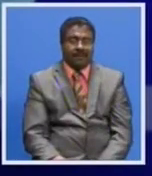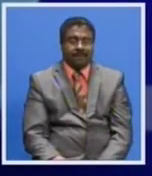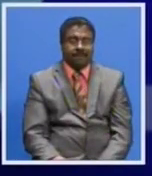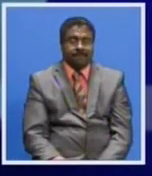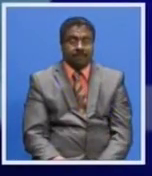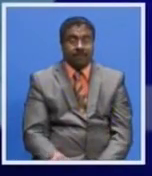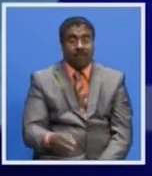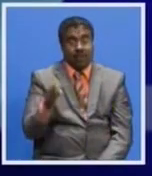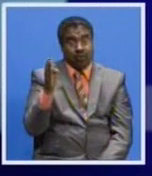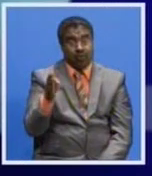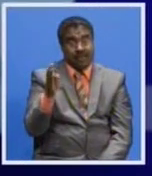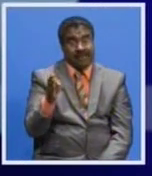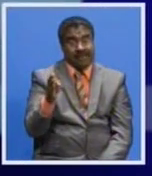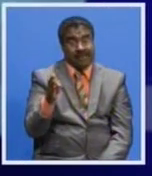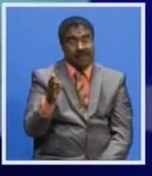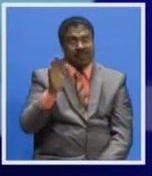UPND